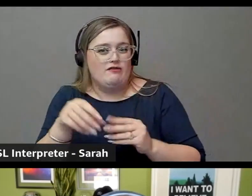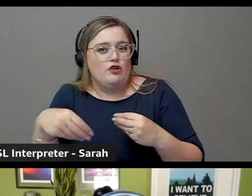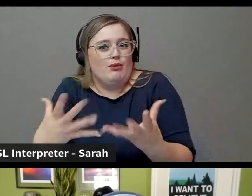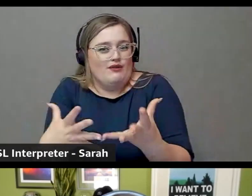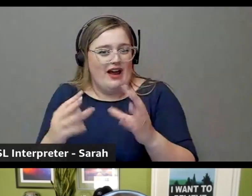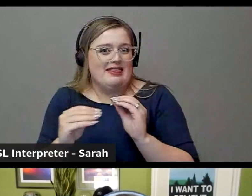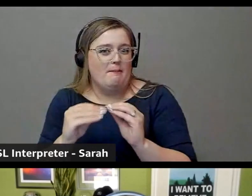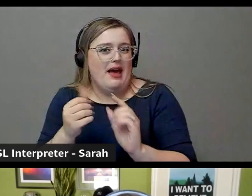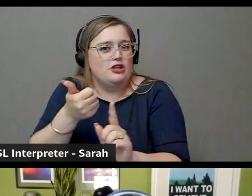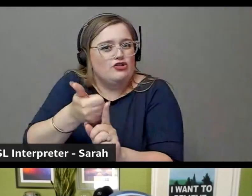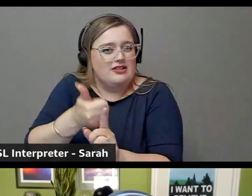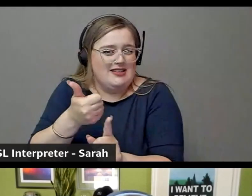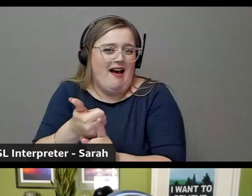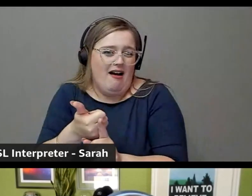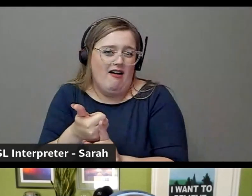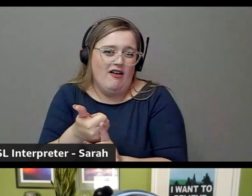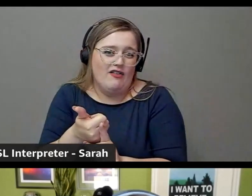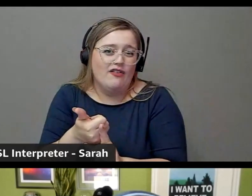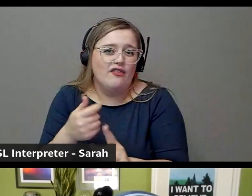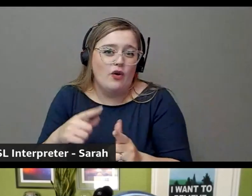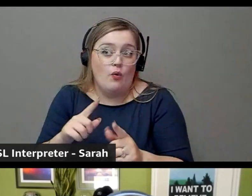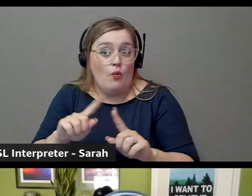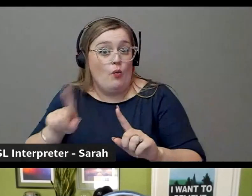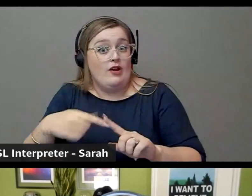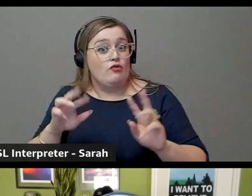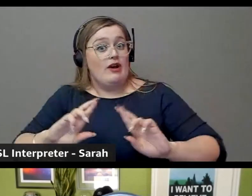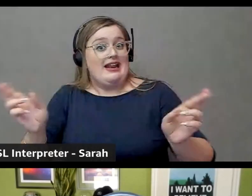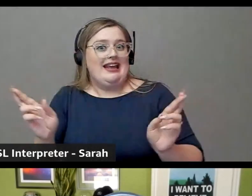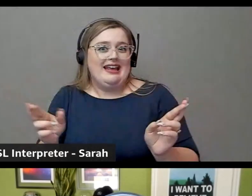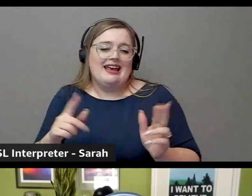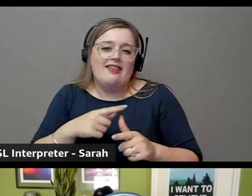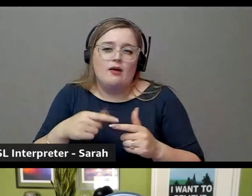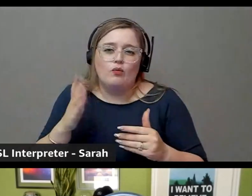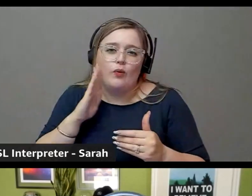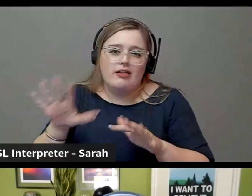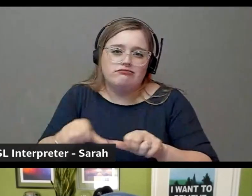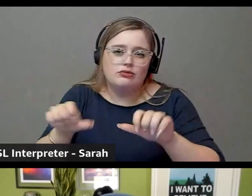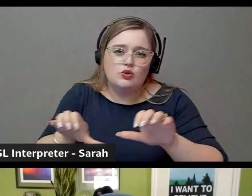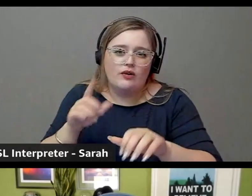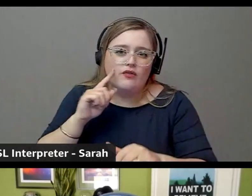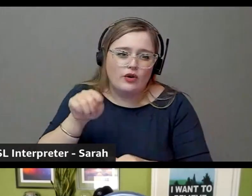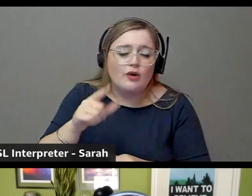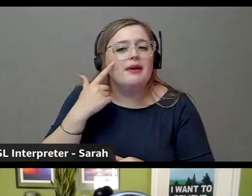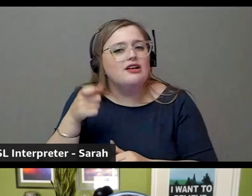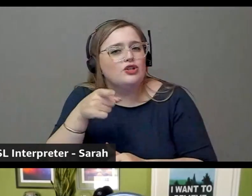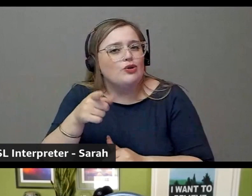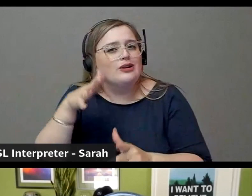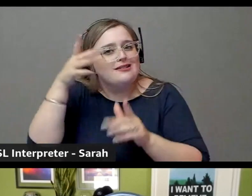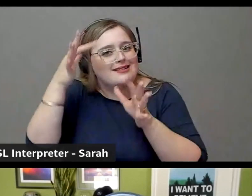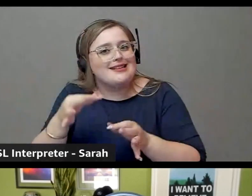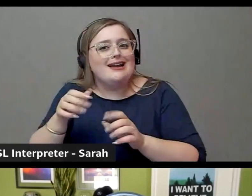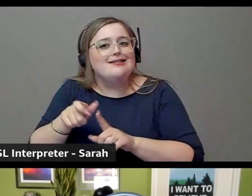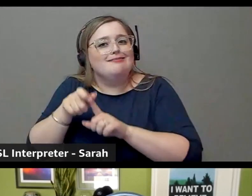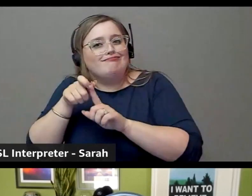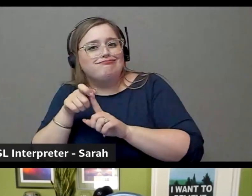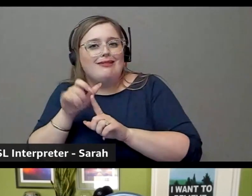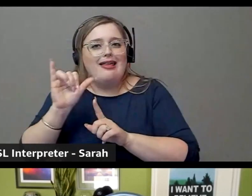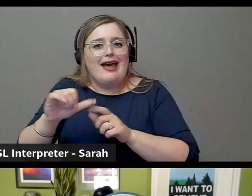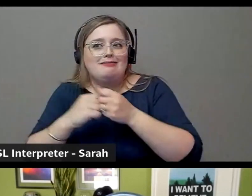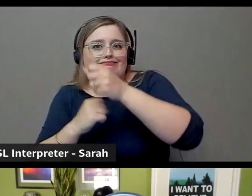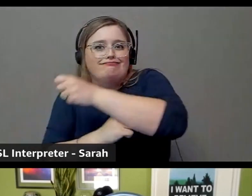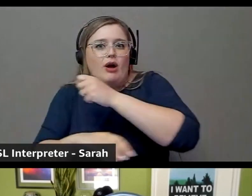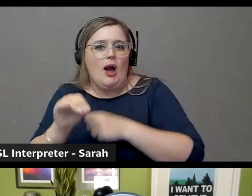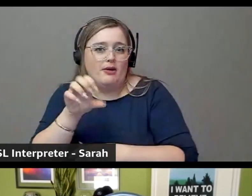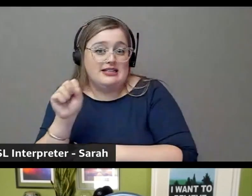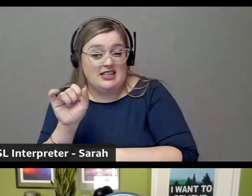roll it out, and then we'll do it for you. And that's simply because you've chosen to customize that underlying operating system. So in that case, if you've elected to do